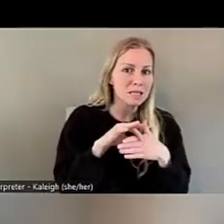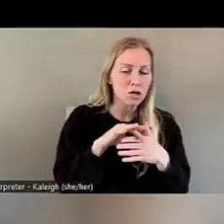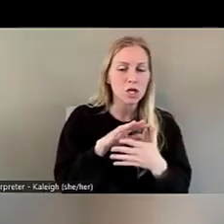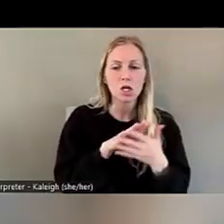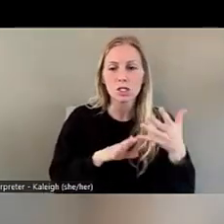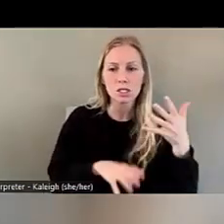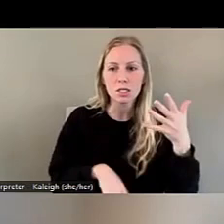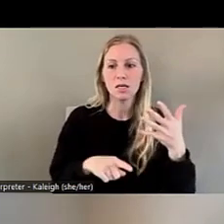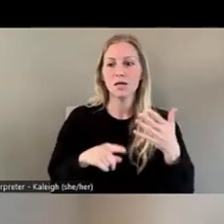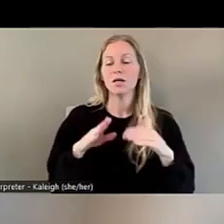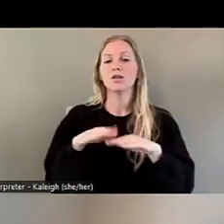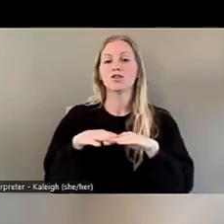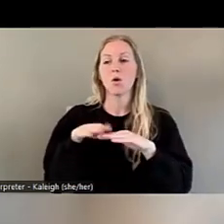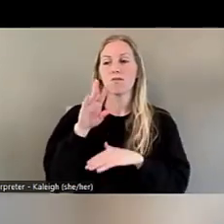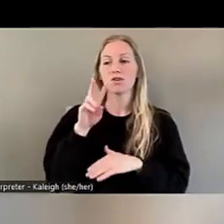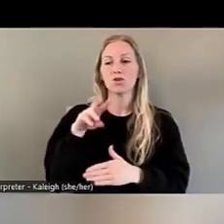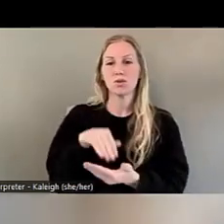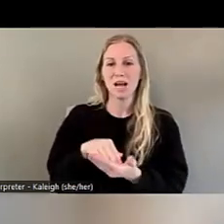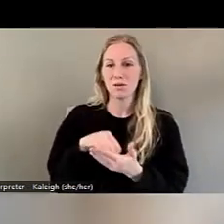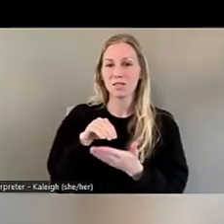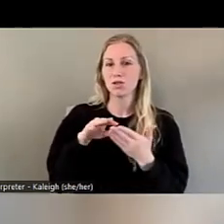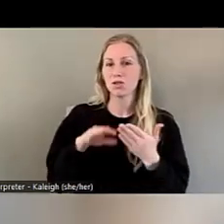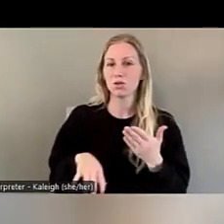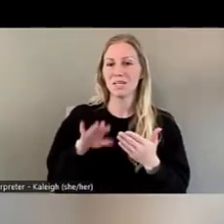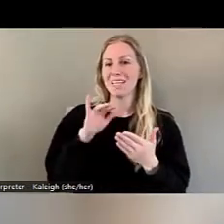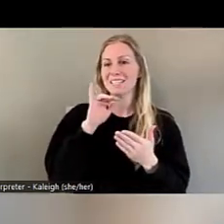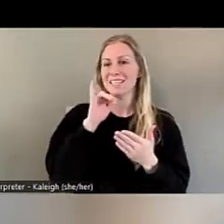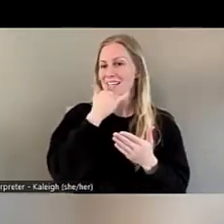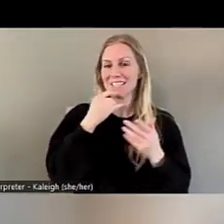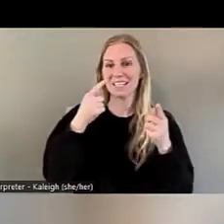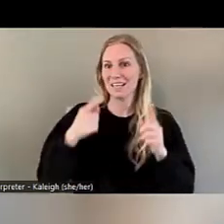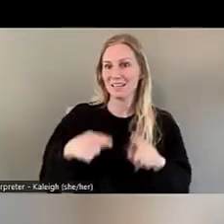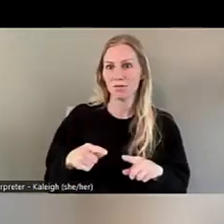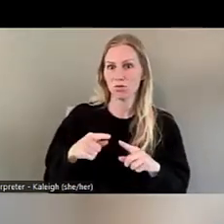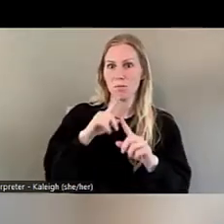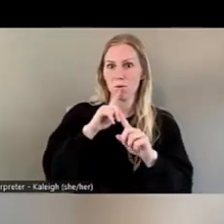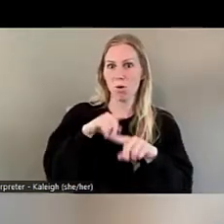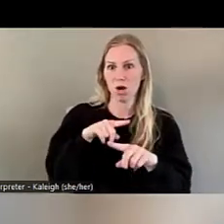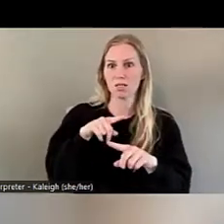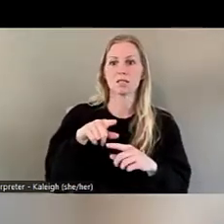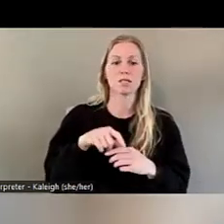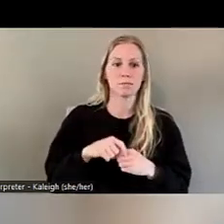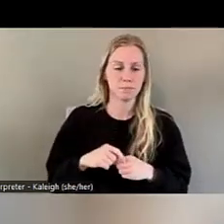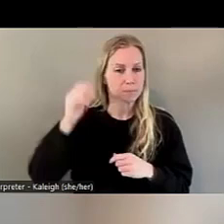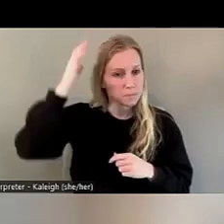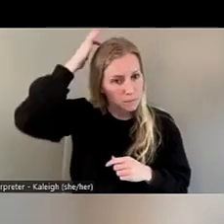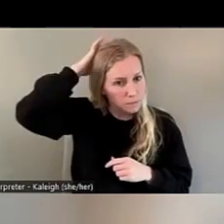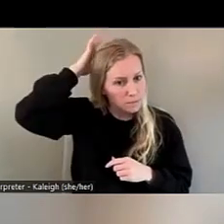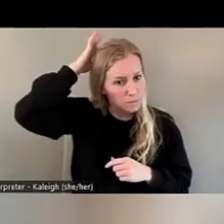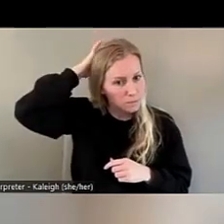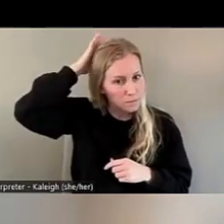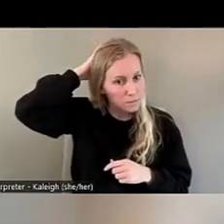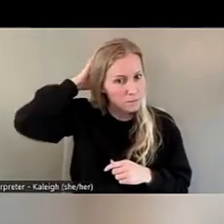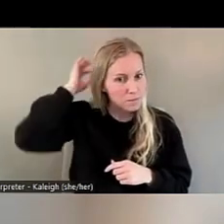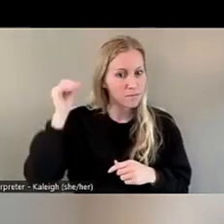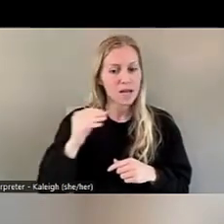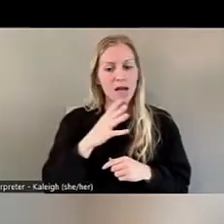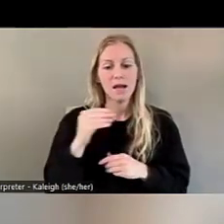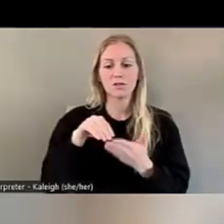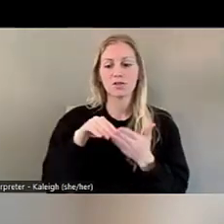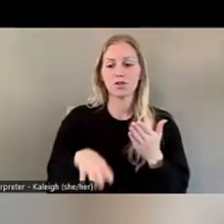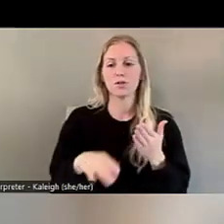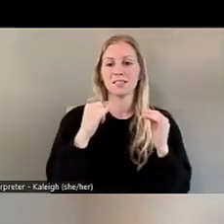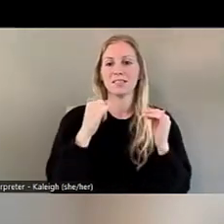2,000 student incident reports describing seclusions, restraints, and transports, and student